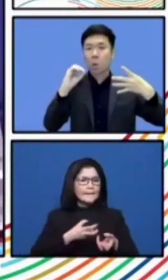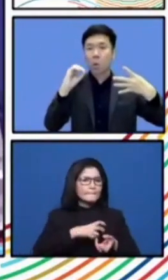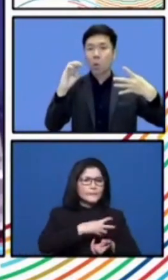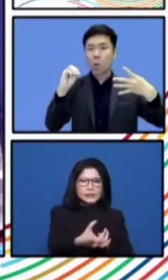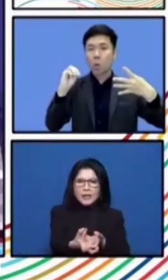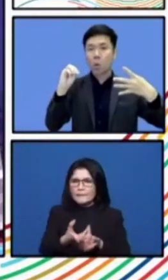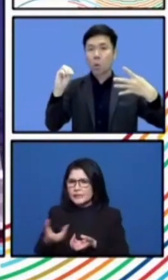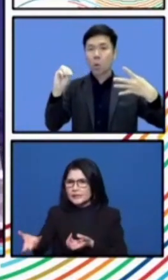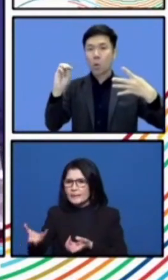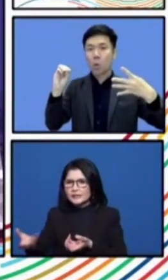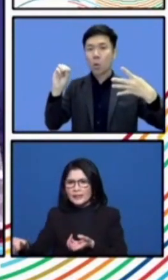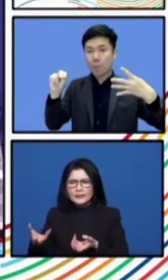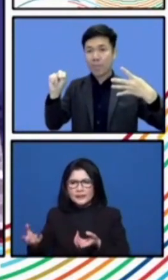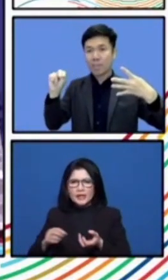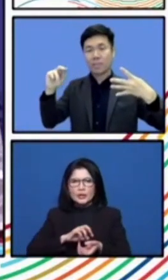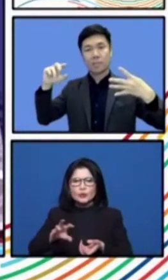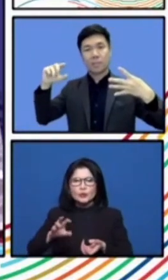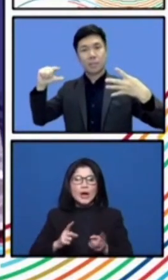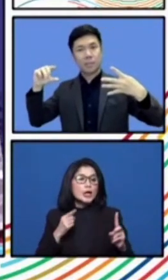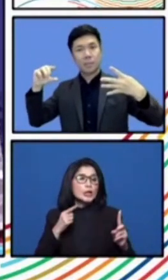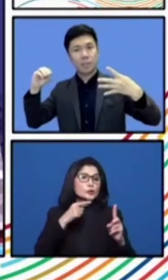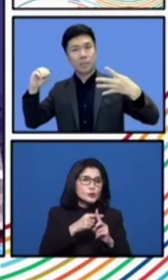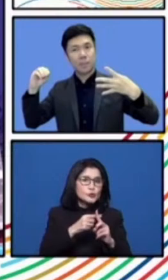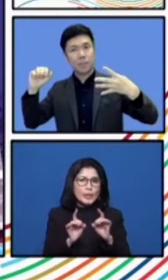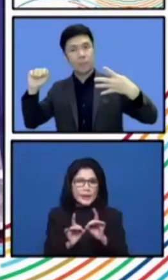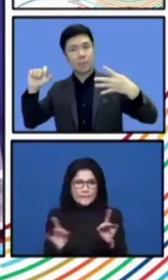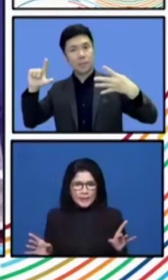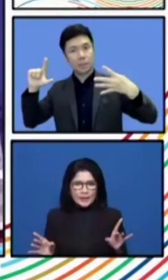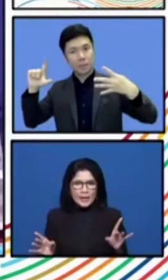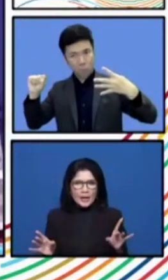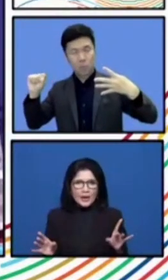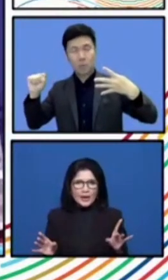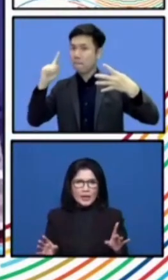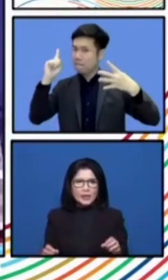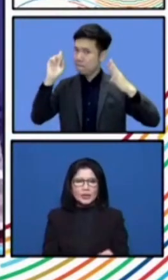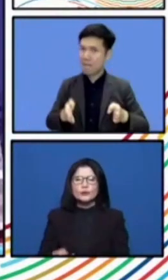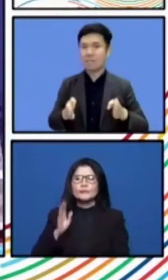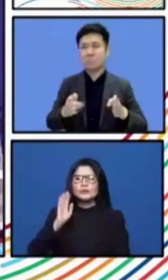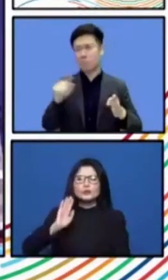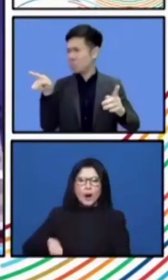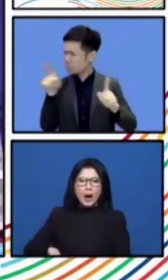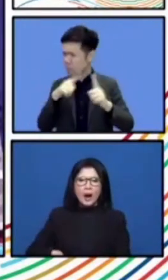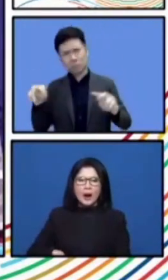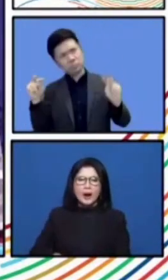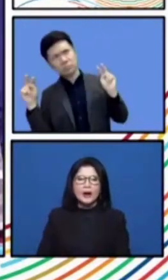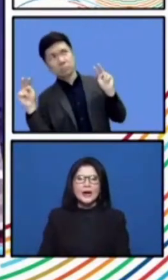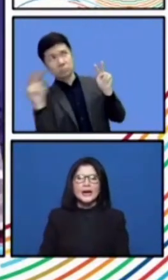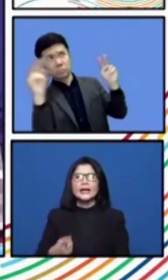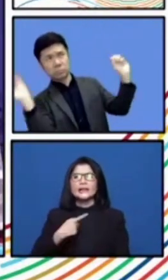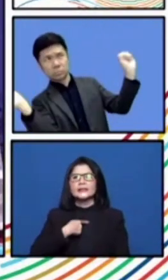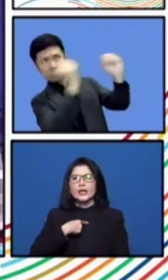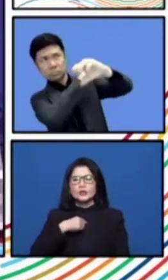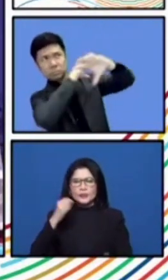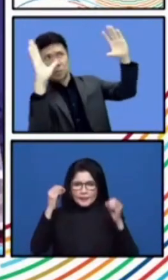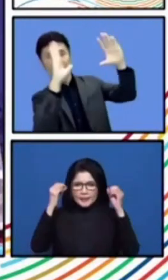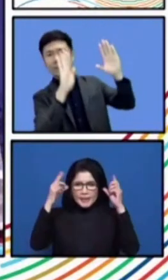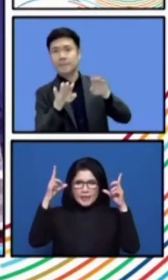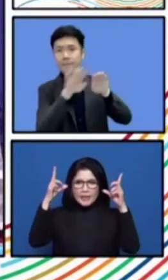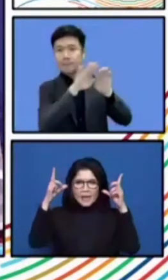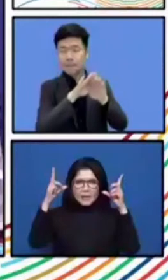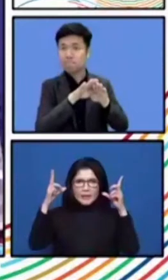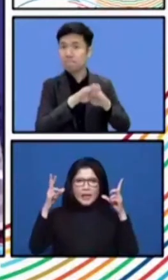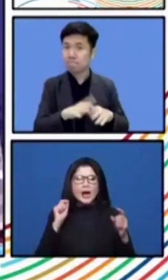useless and I think those of us in the descriptive movement realize that we have the common goal